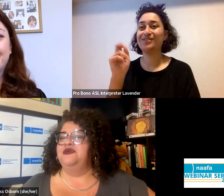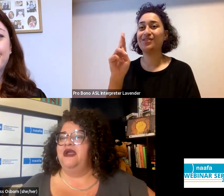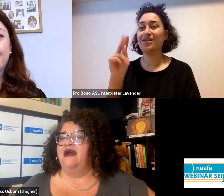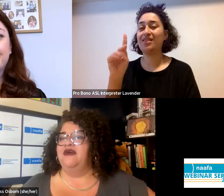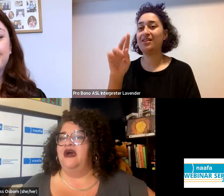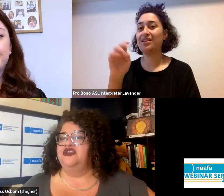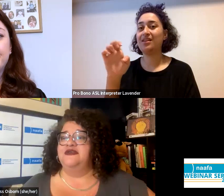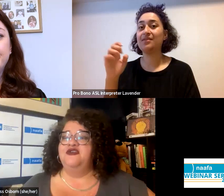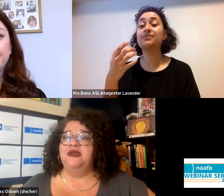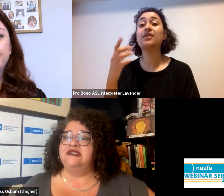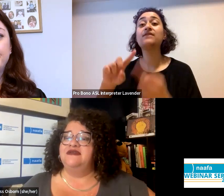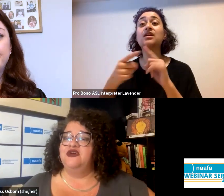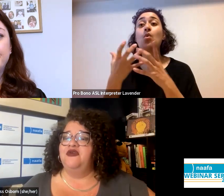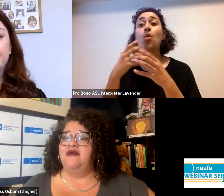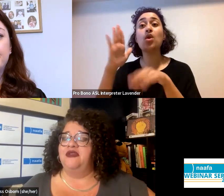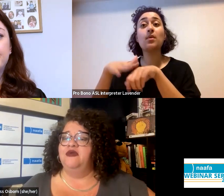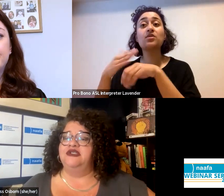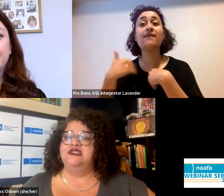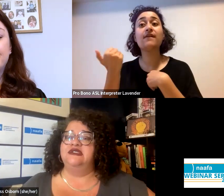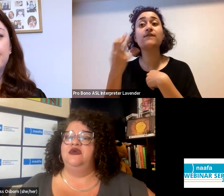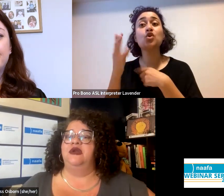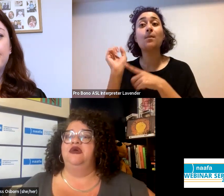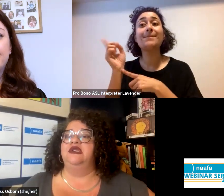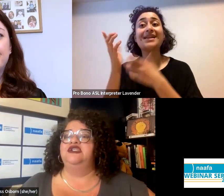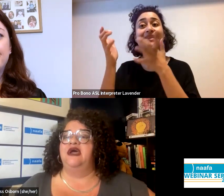to remind you we have just a few minutes left, so if you have other